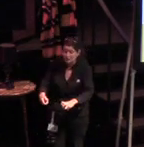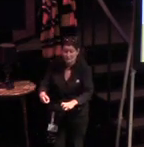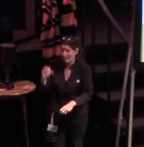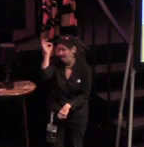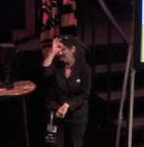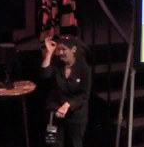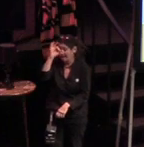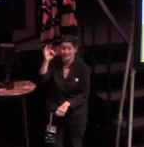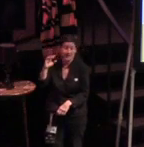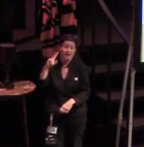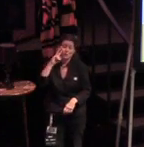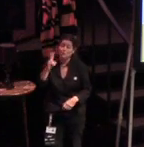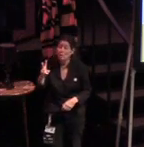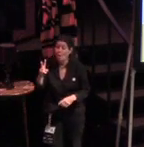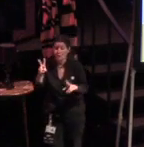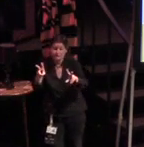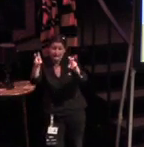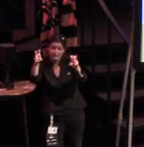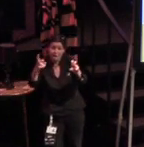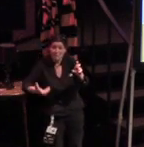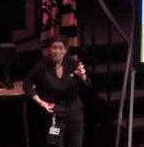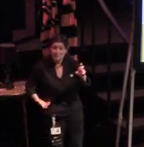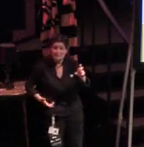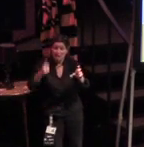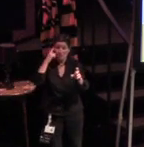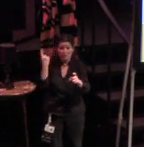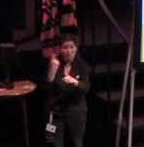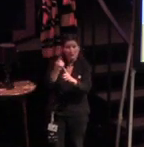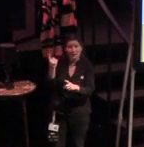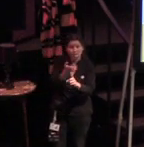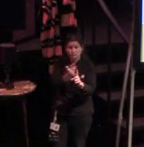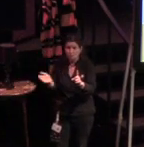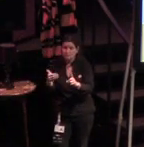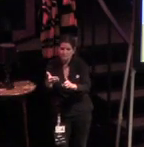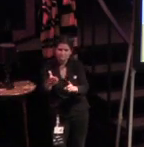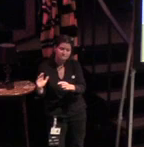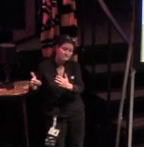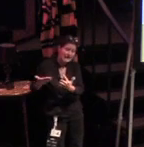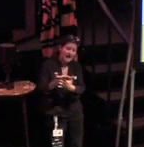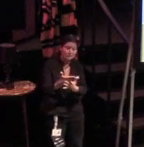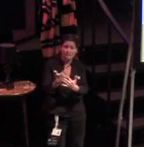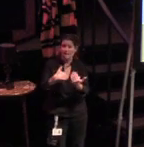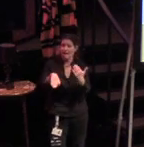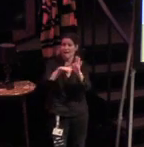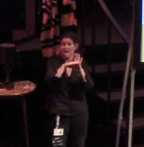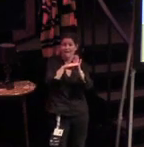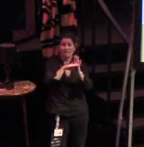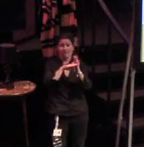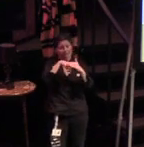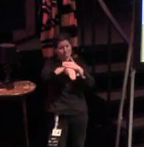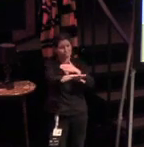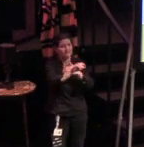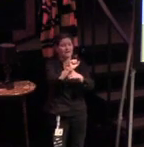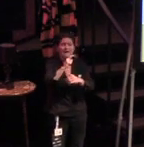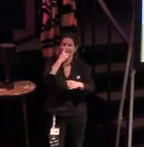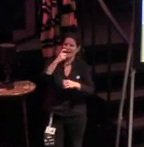didn't I just saw business in the title and thought I that's a shortcut right I could get an entry-level job with business in the title and this set up a company